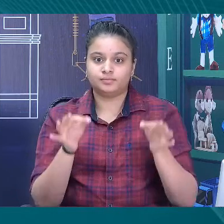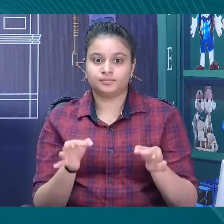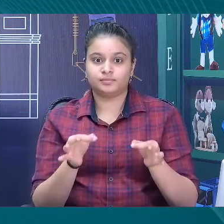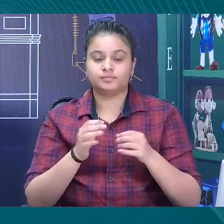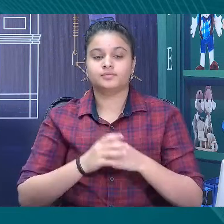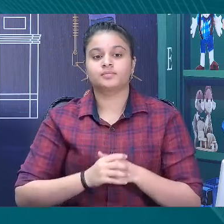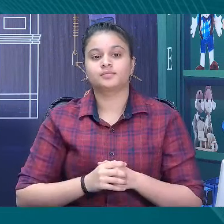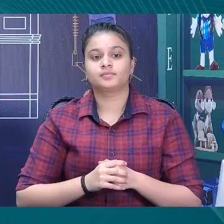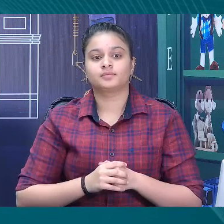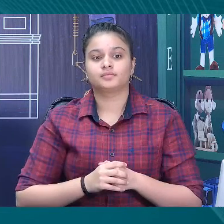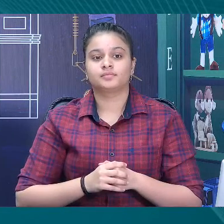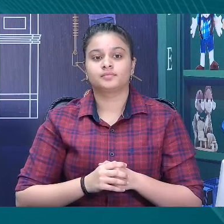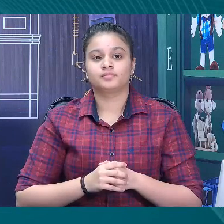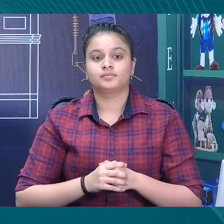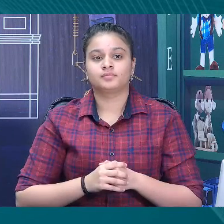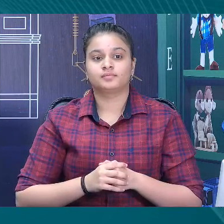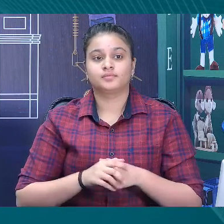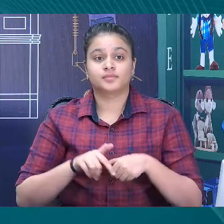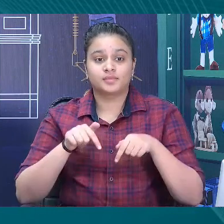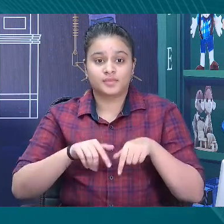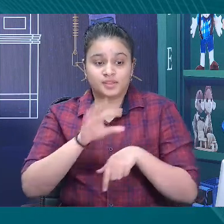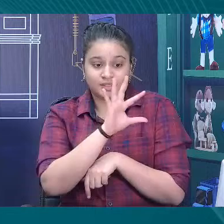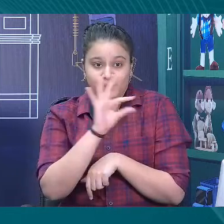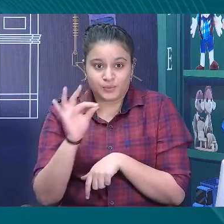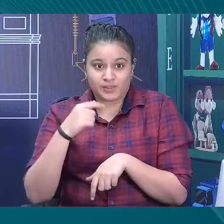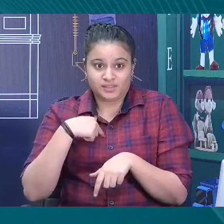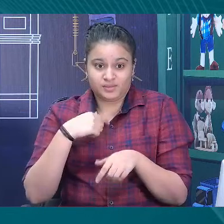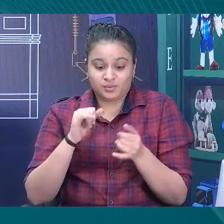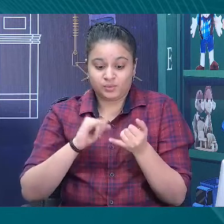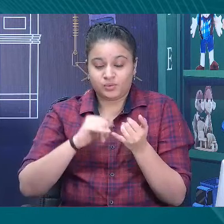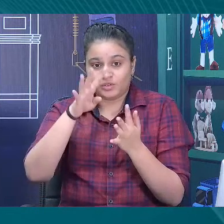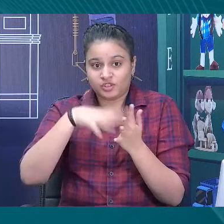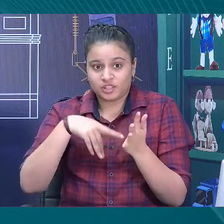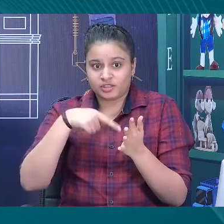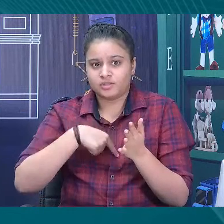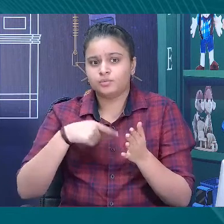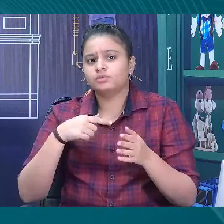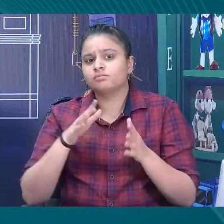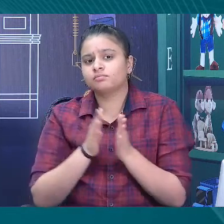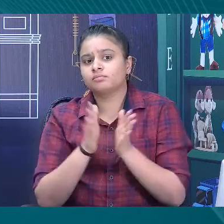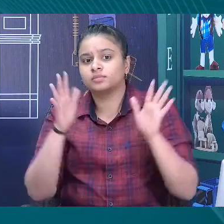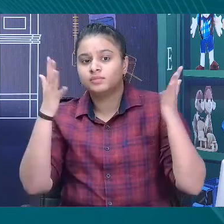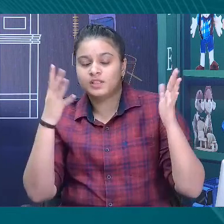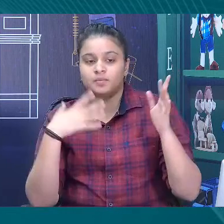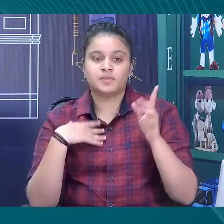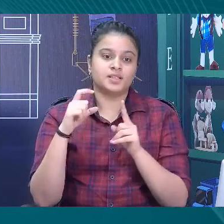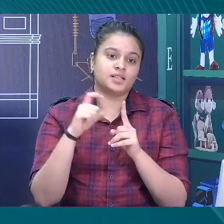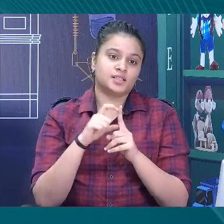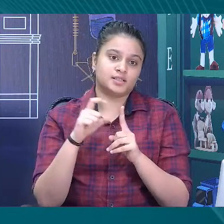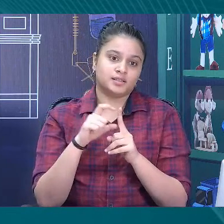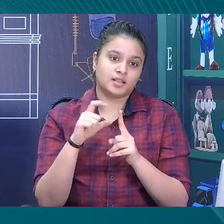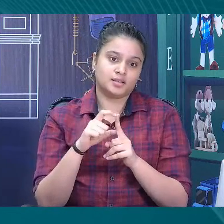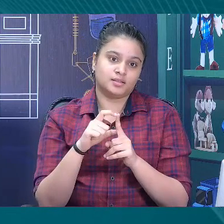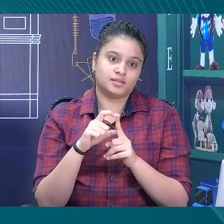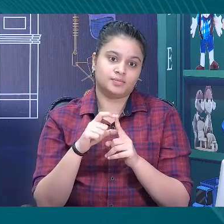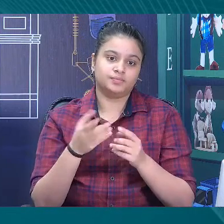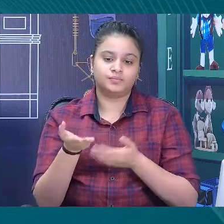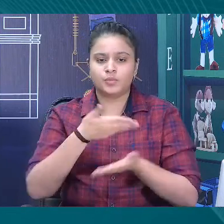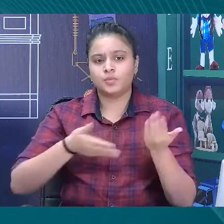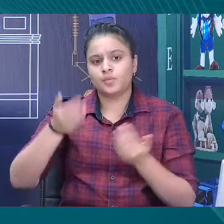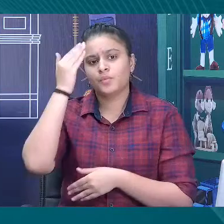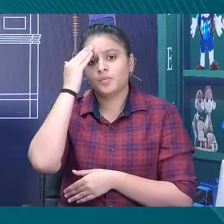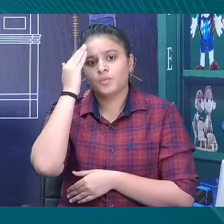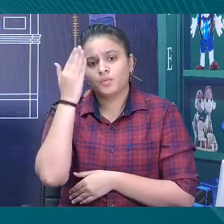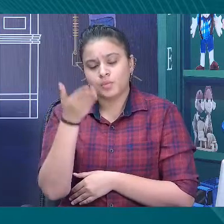ncertofficial. This week through our sessions we are celebrating dyslexia. Dyslexia, as we all know,